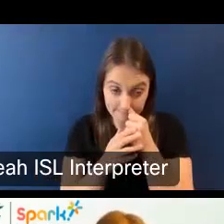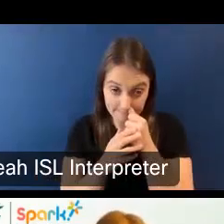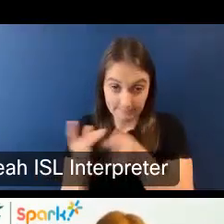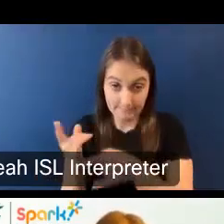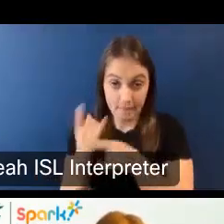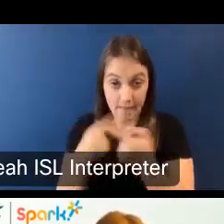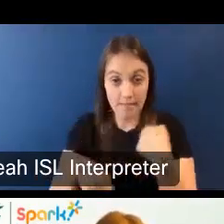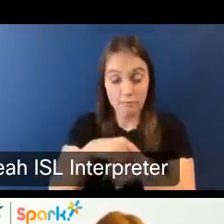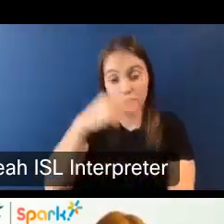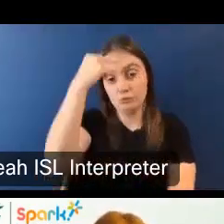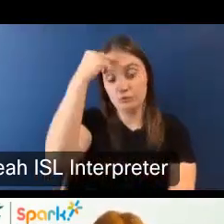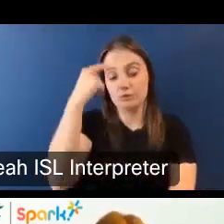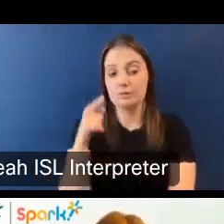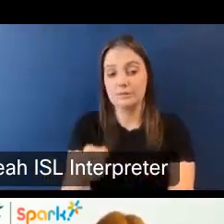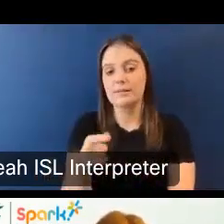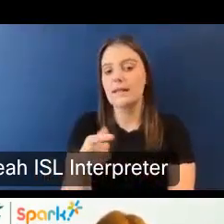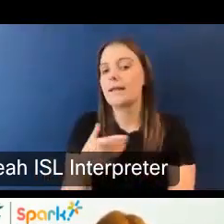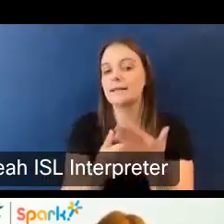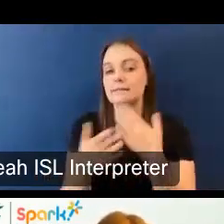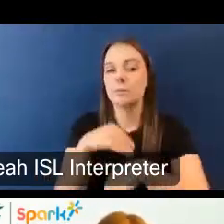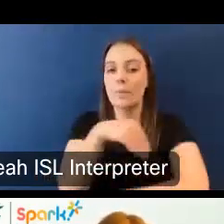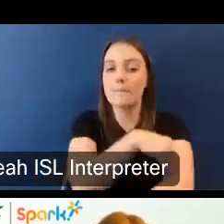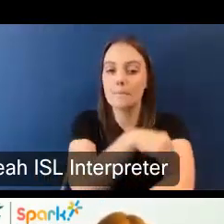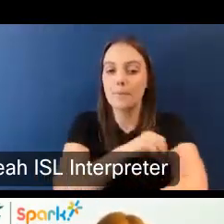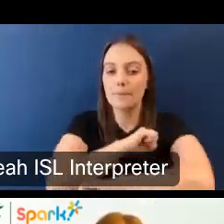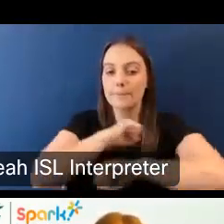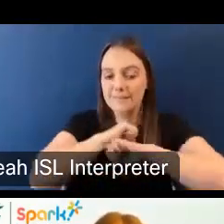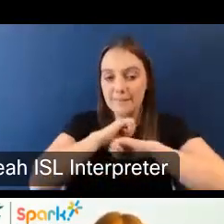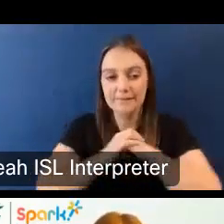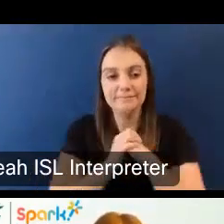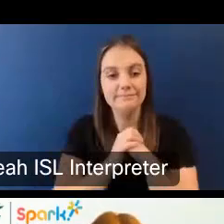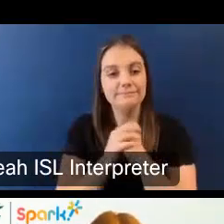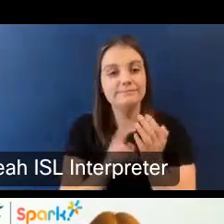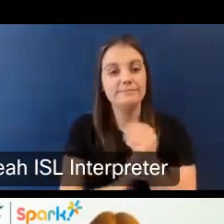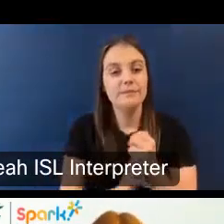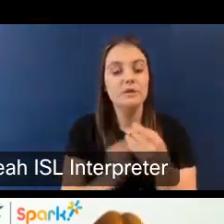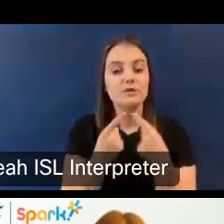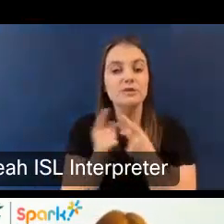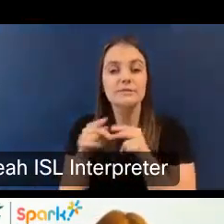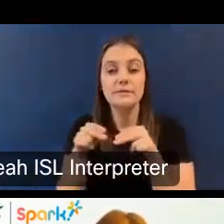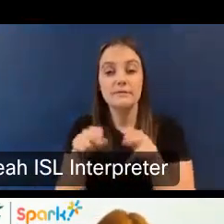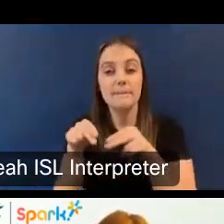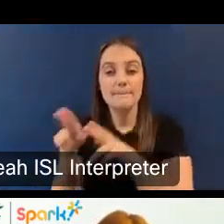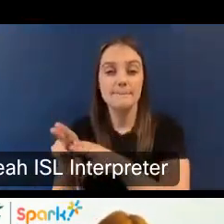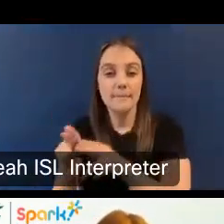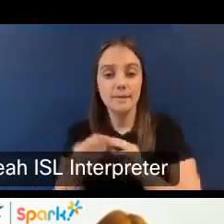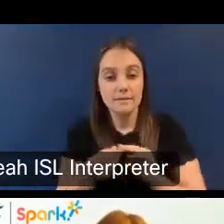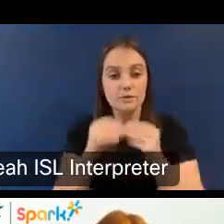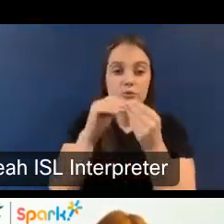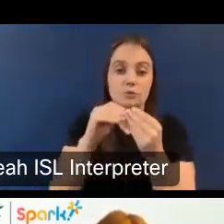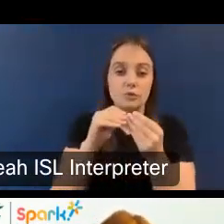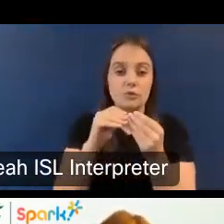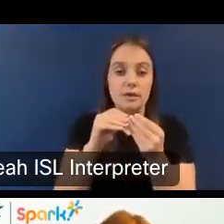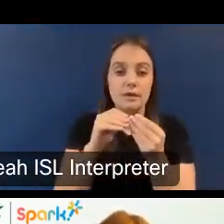understand this kind of, let's say, problem space, as we call, and use different methods to ideate, conceptualize, and iterate on